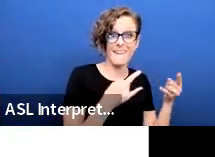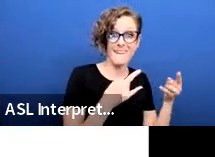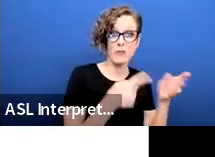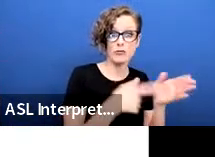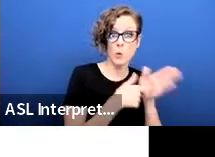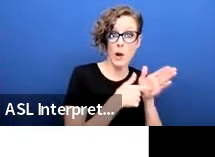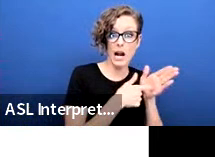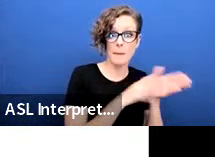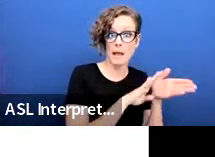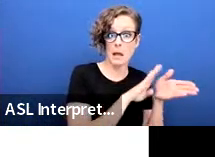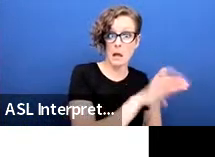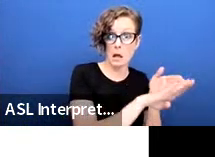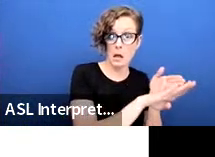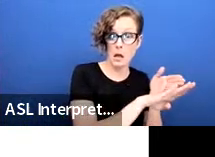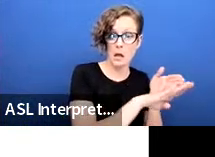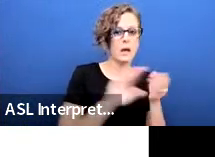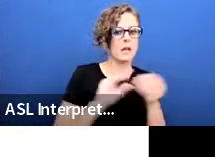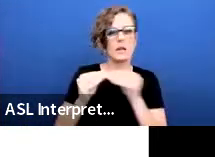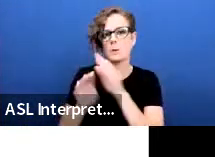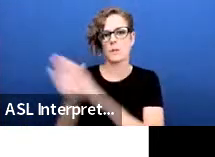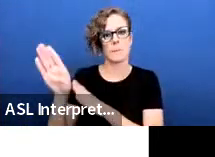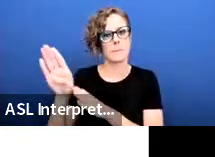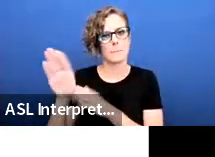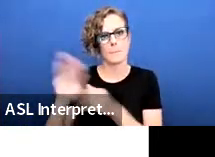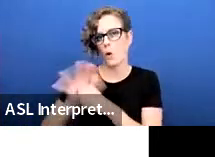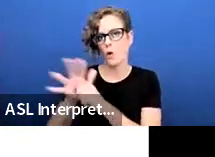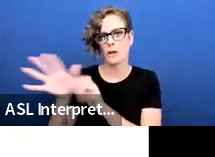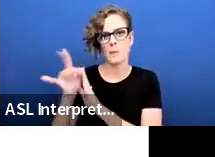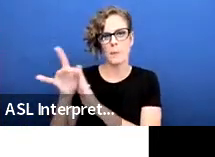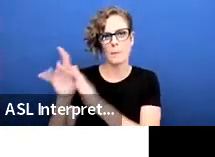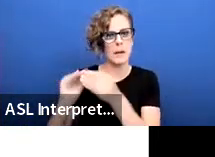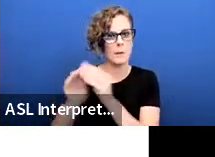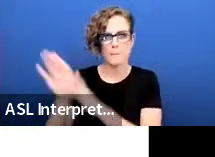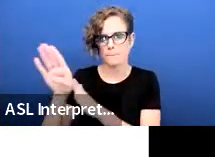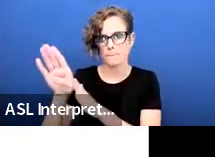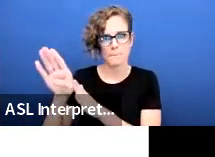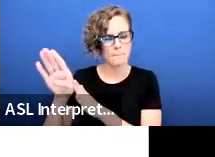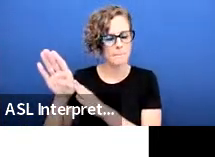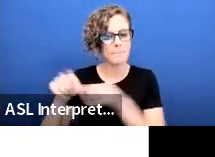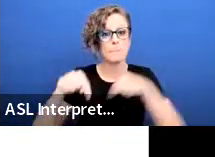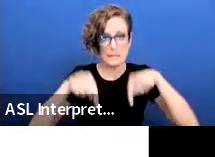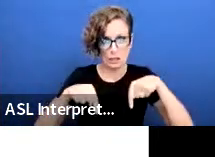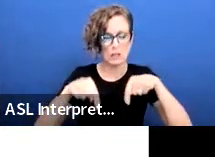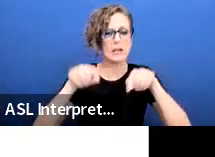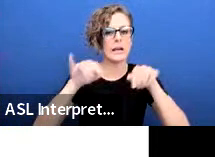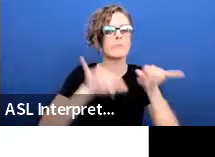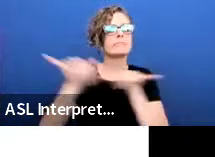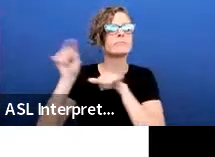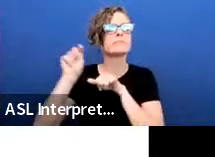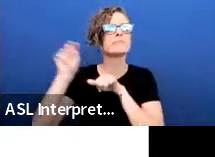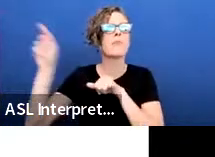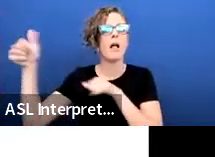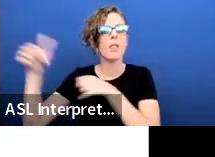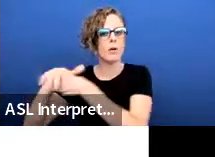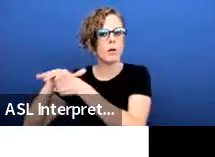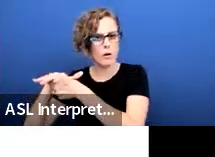Again, this is a pattern that has been seen elsewhere and likely does reflect BA.5, but